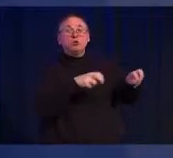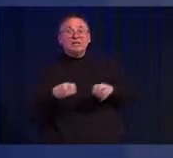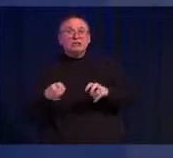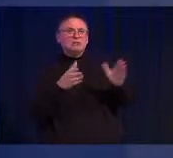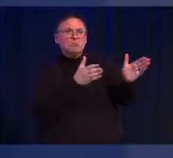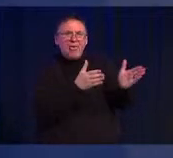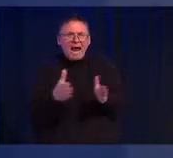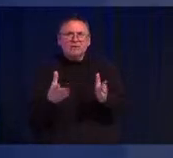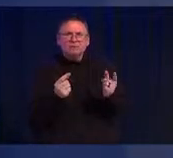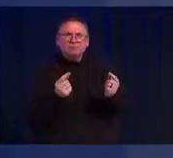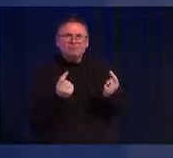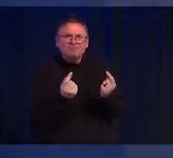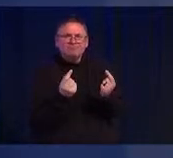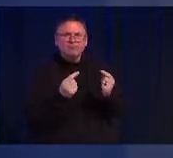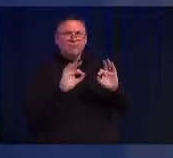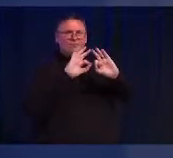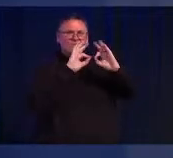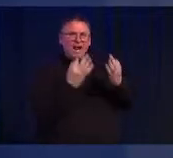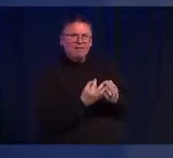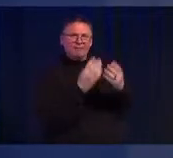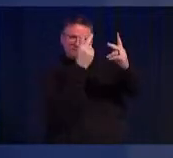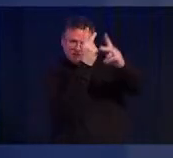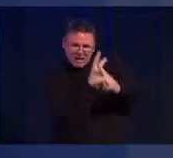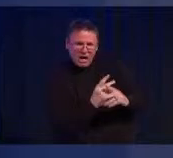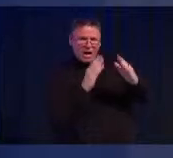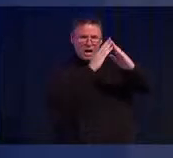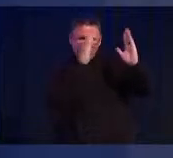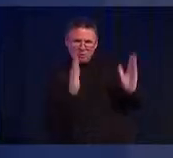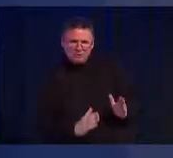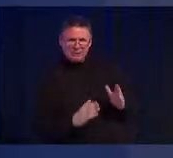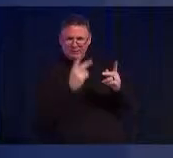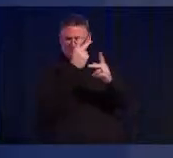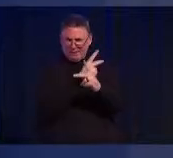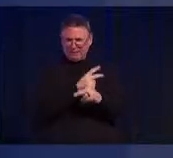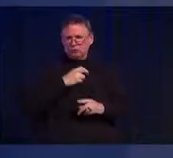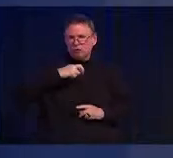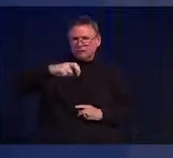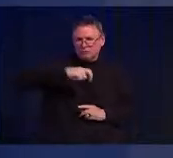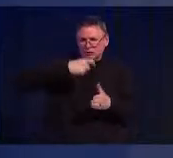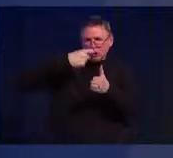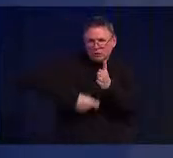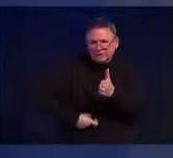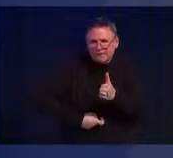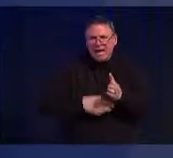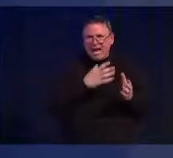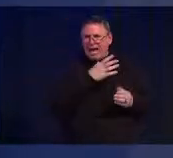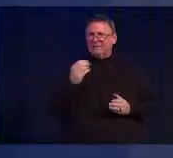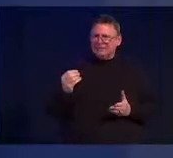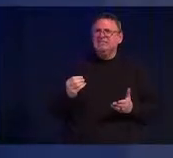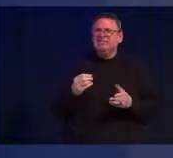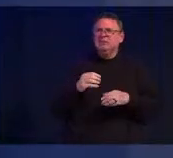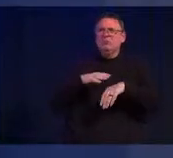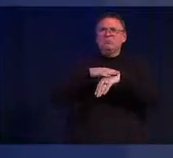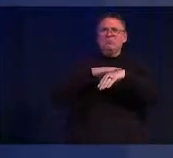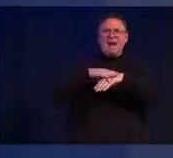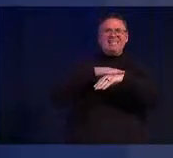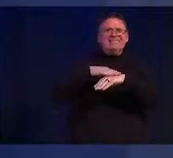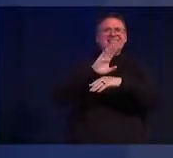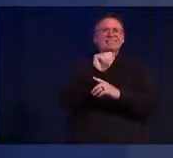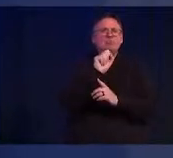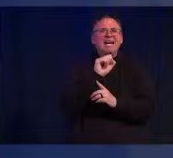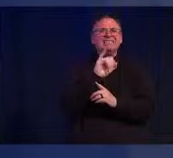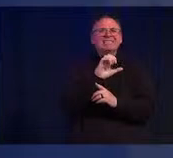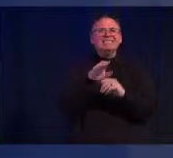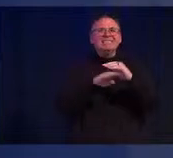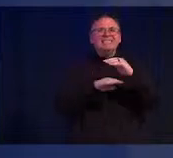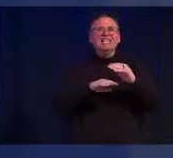their families. It's about figuring out housing. It's about figuring out transportation, and also those basic skills that they need with career